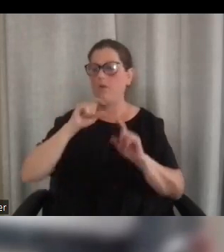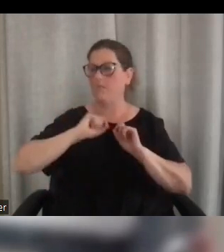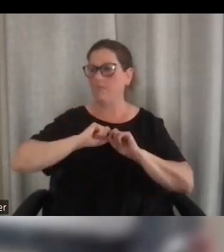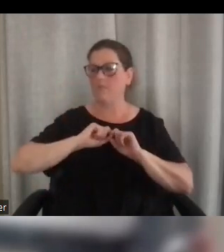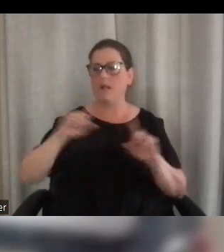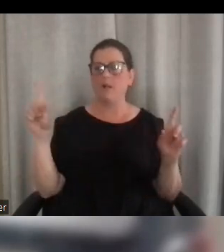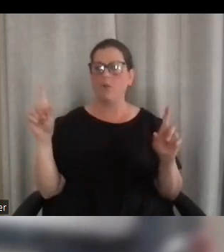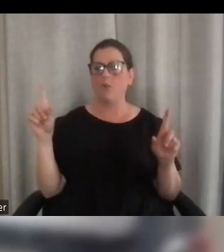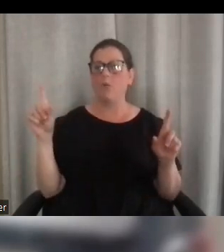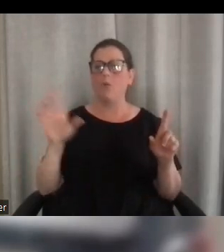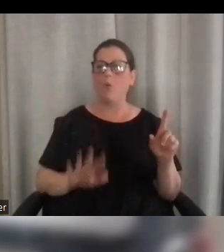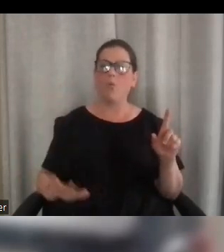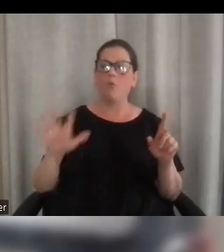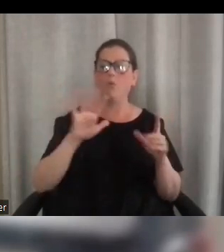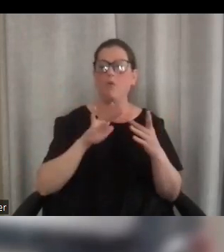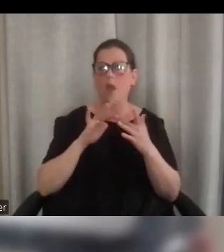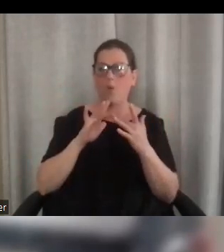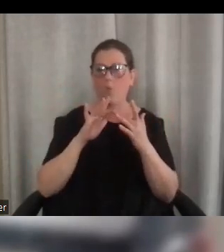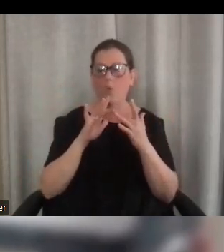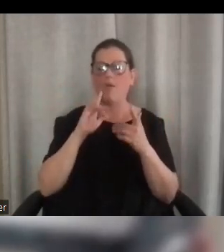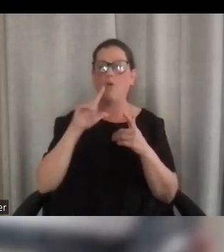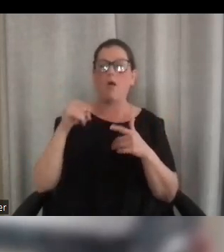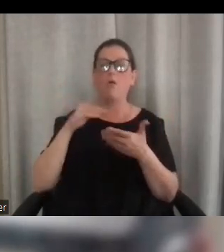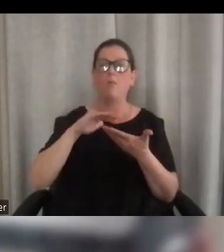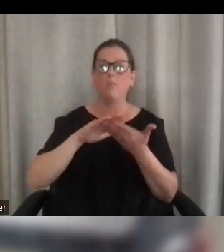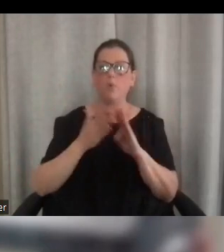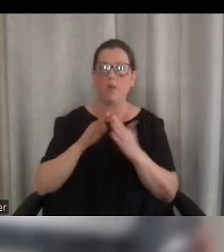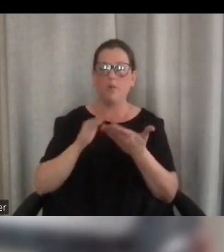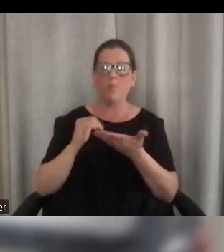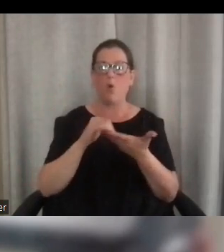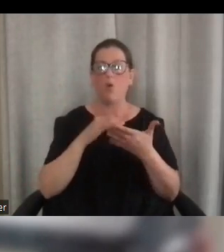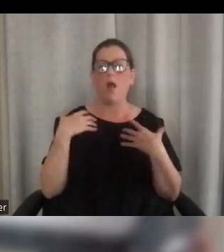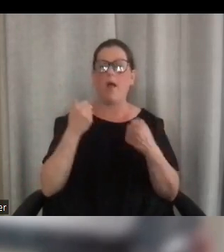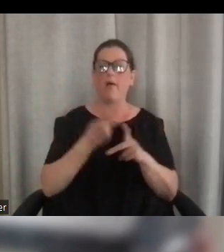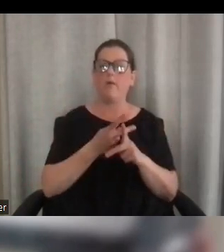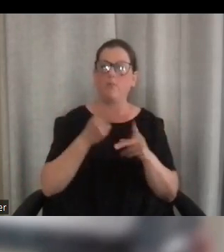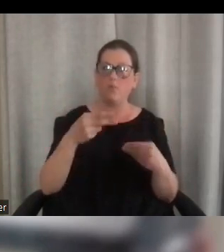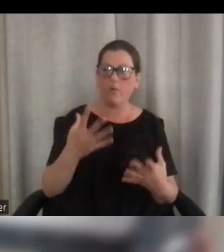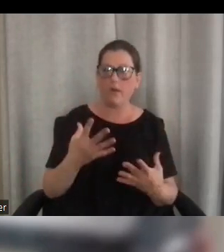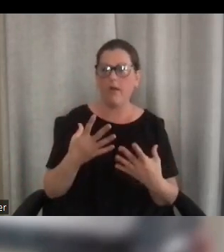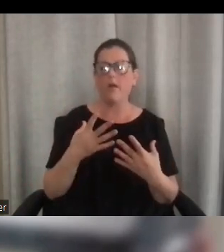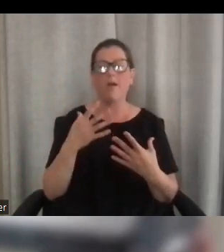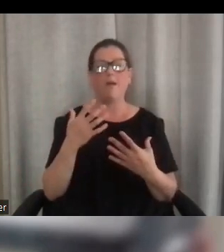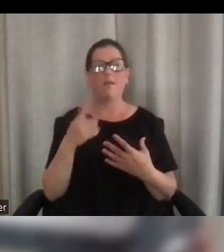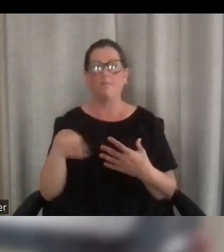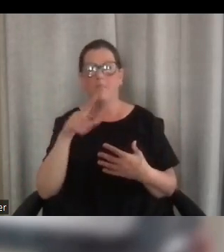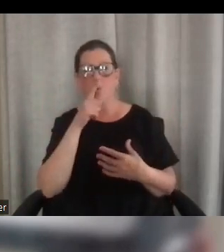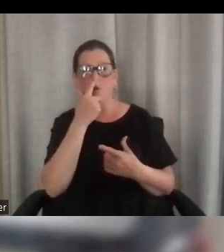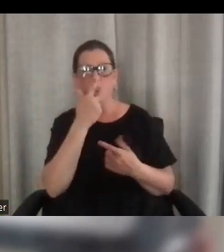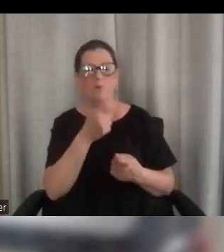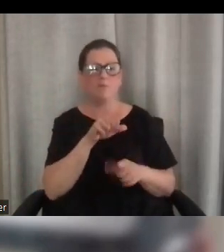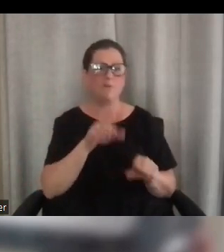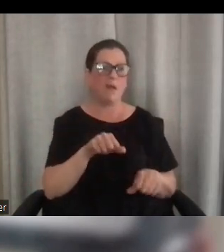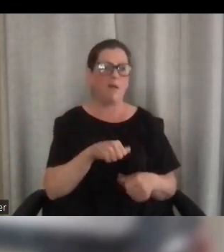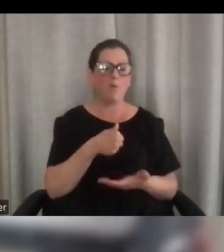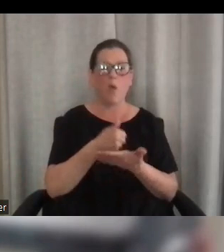wide across our networks to community partners, healthcare providers, anyone who might be able to be interested and able to help us